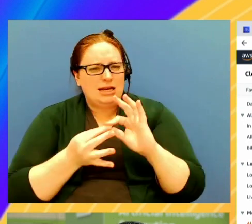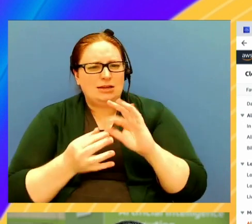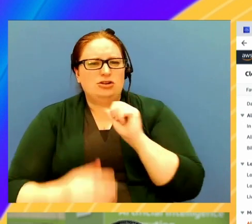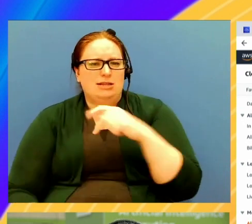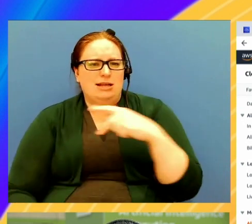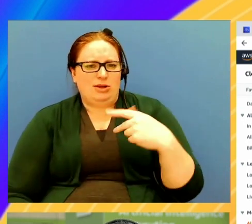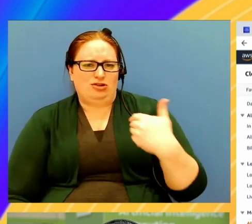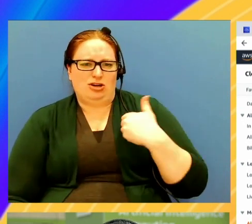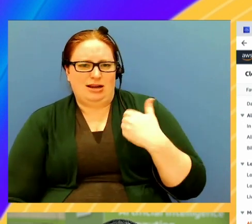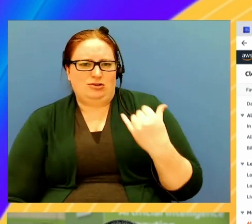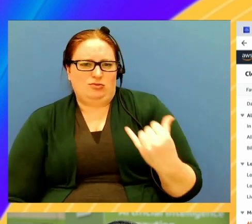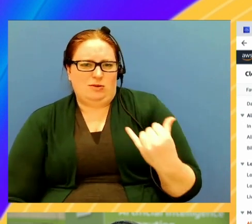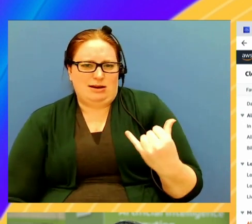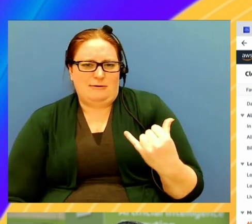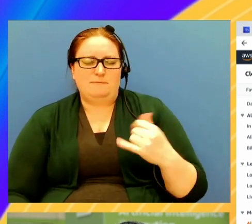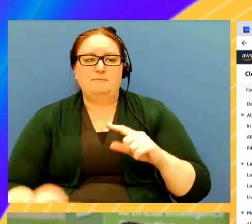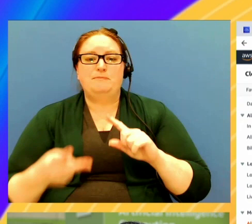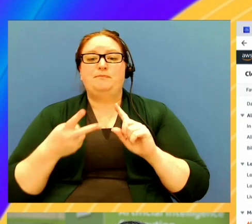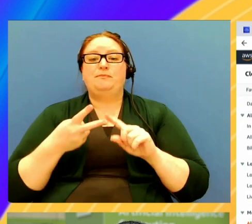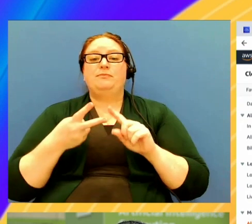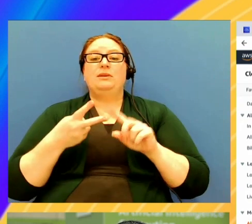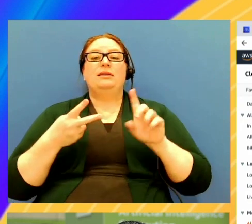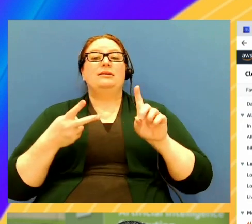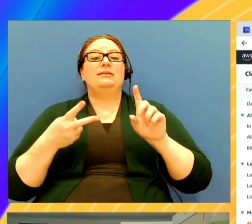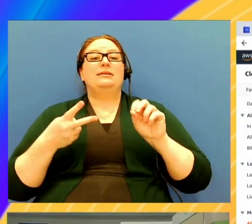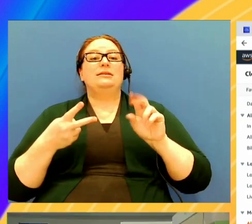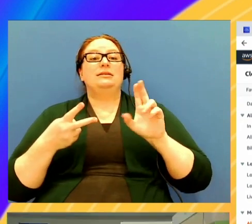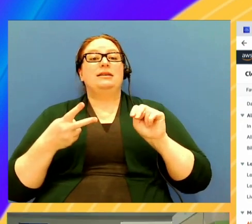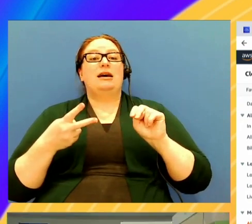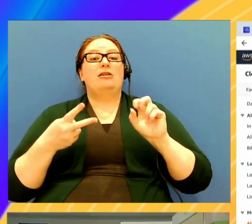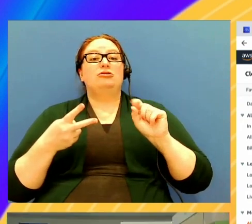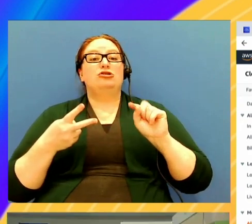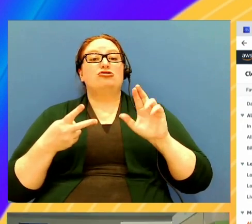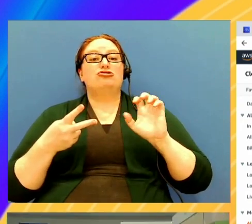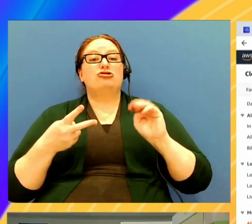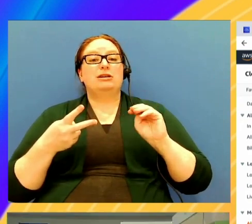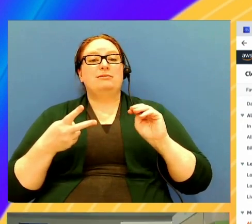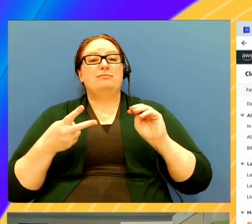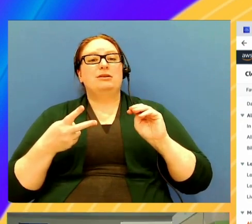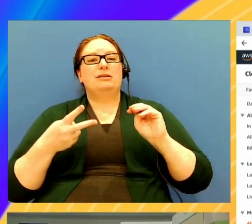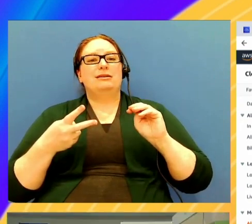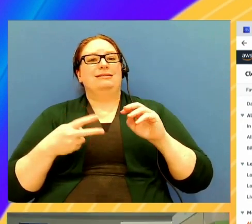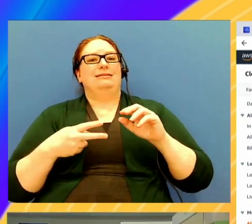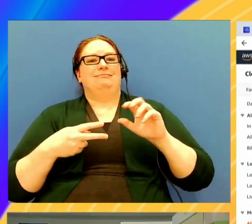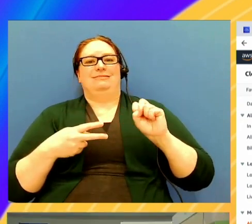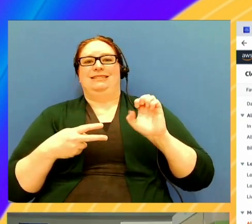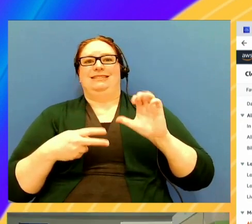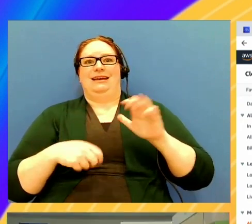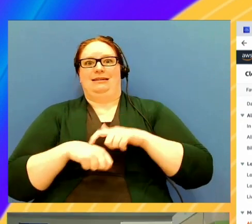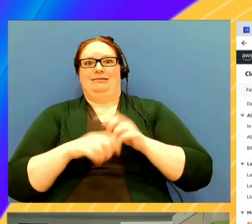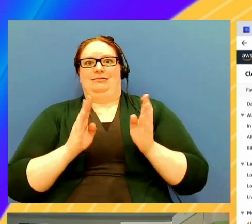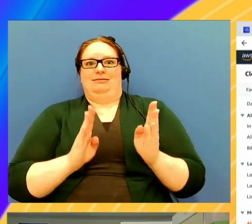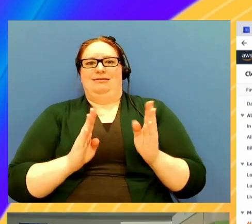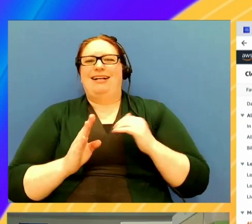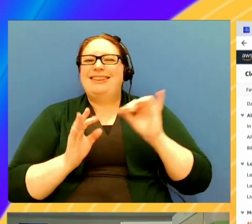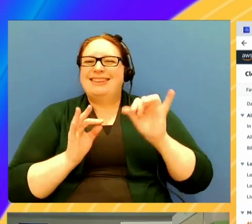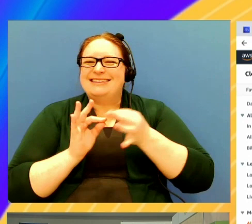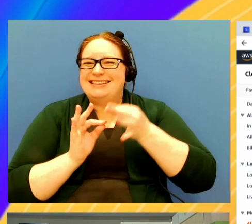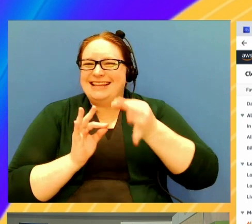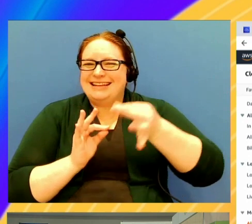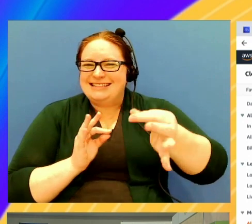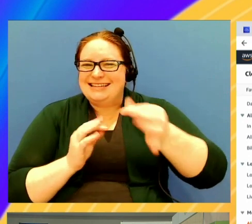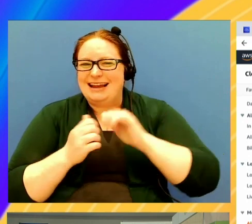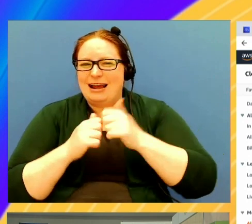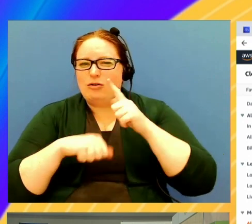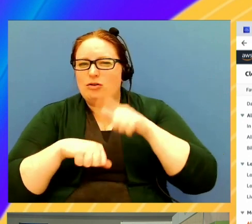right now. Okay. And the downstream duration seconds, it's the latency that I was talking about, like what time the front end takes